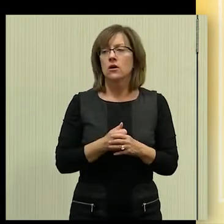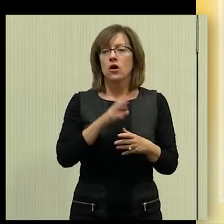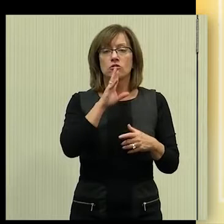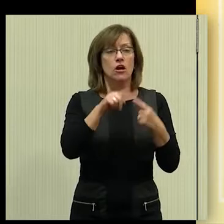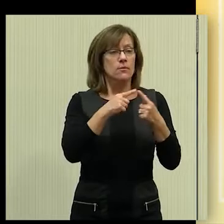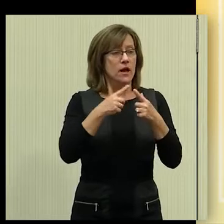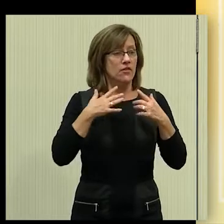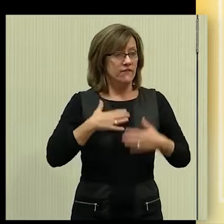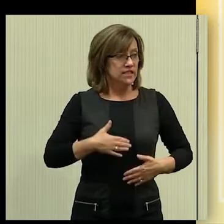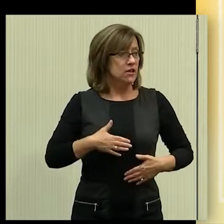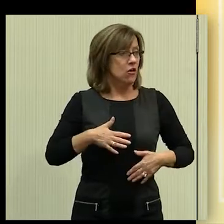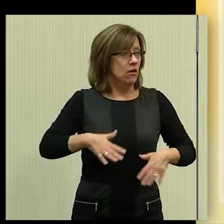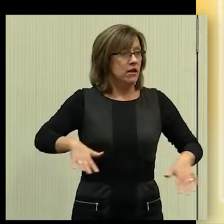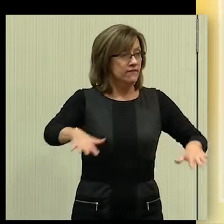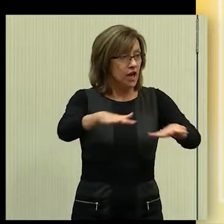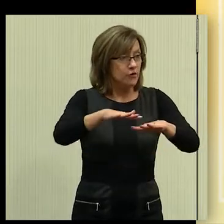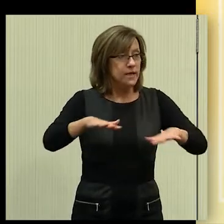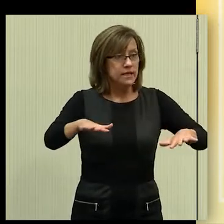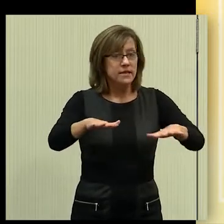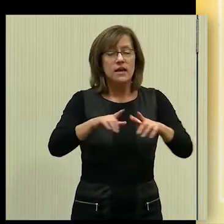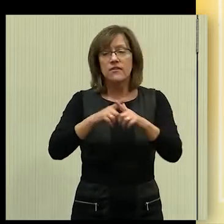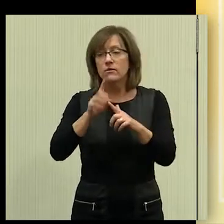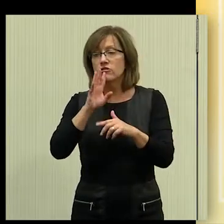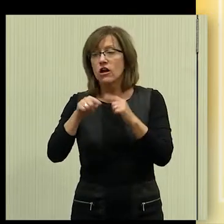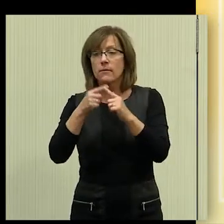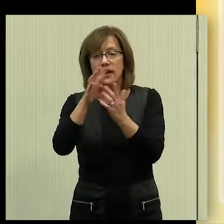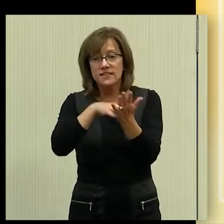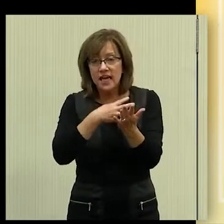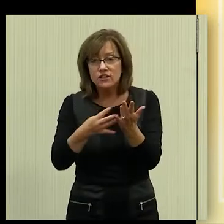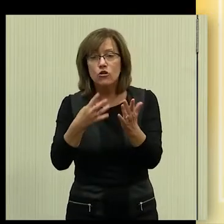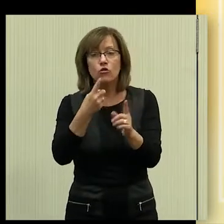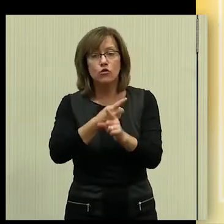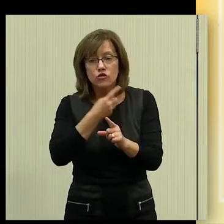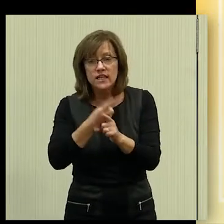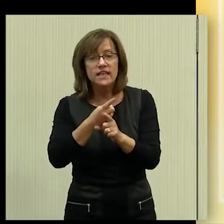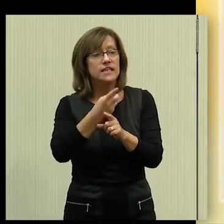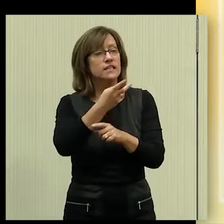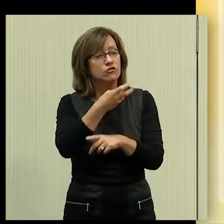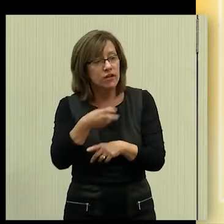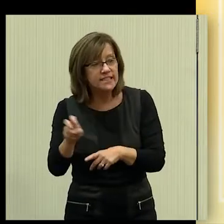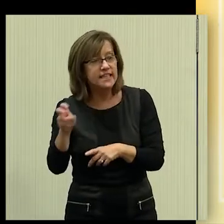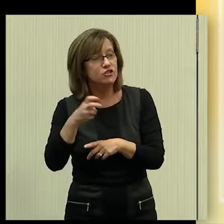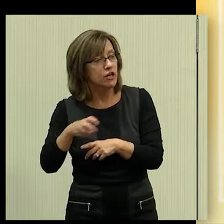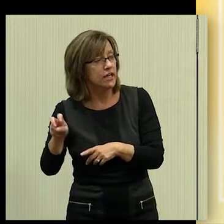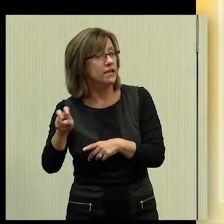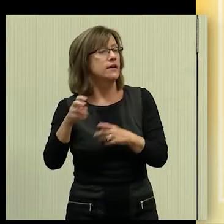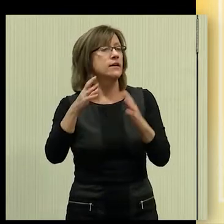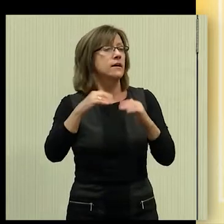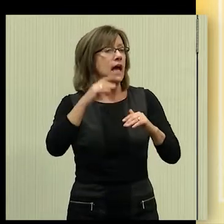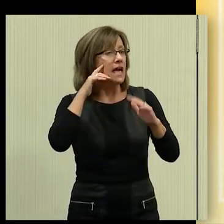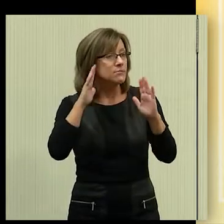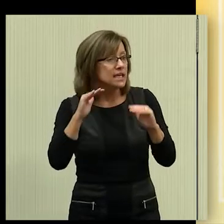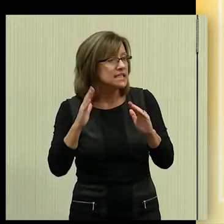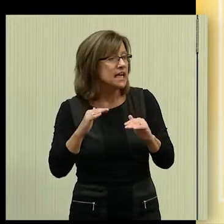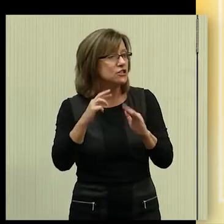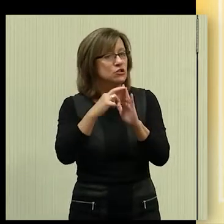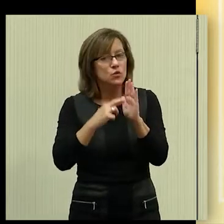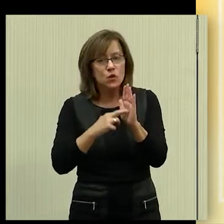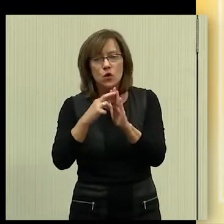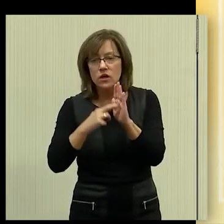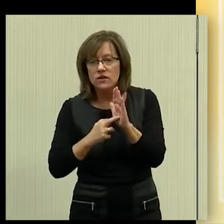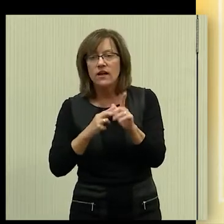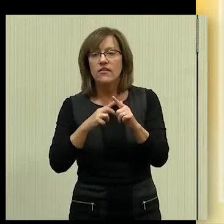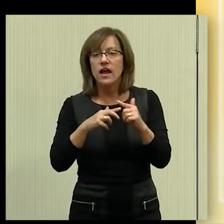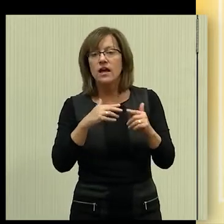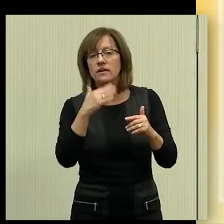physical environment, then we'll talk a little bit about schedules and routines, transitions, expectations and rules, and then